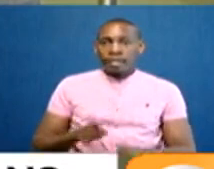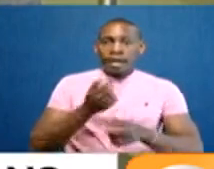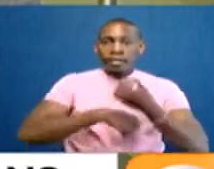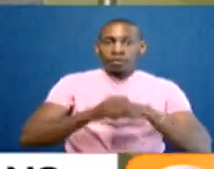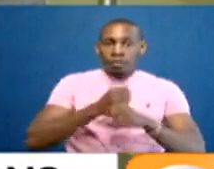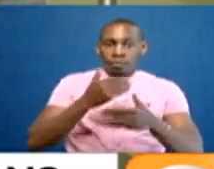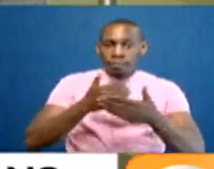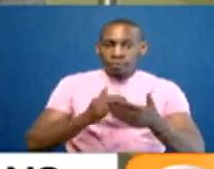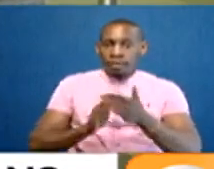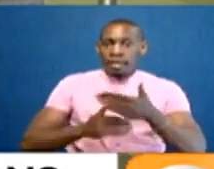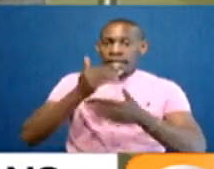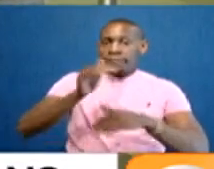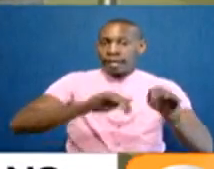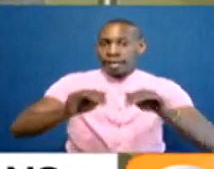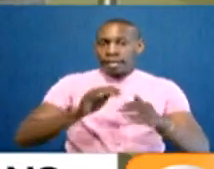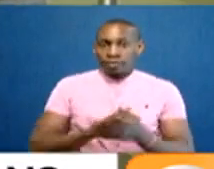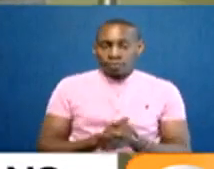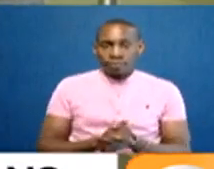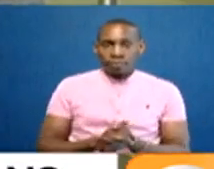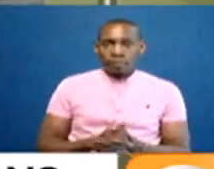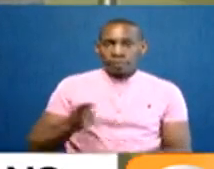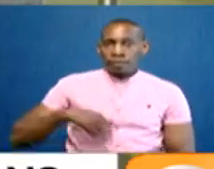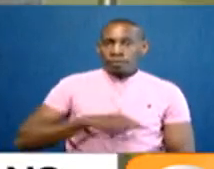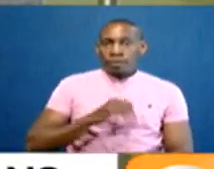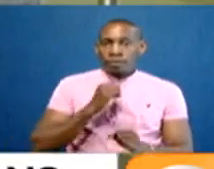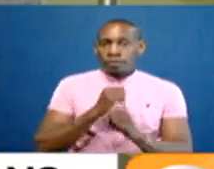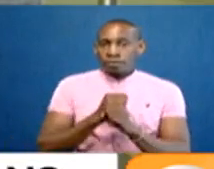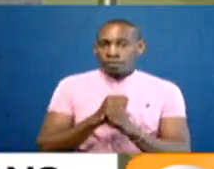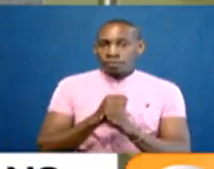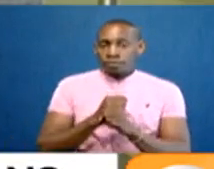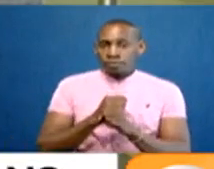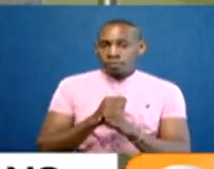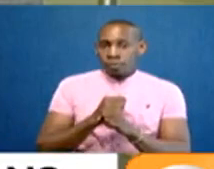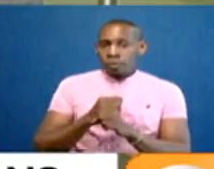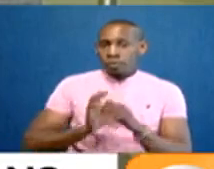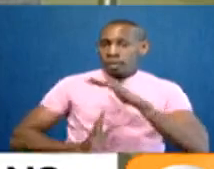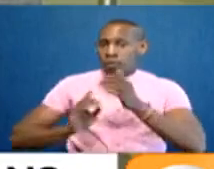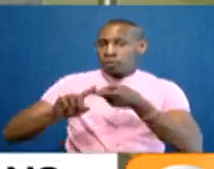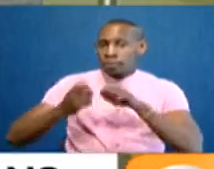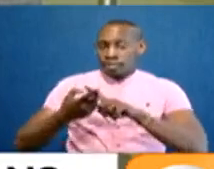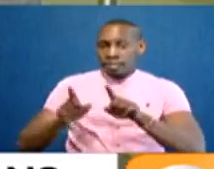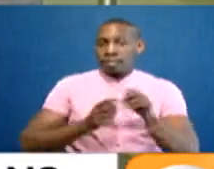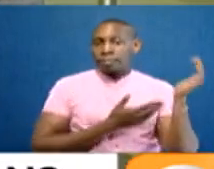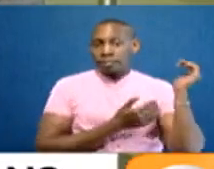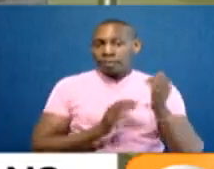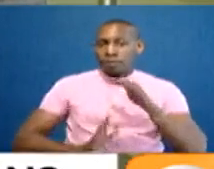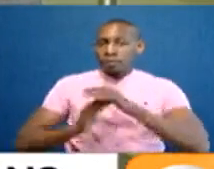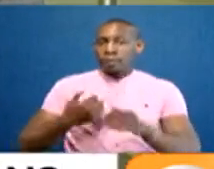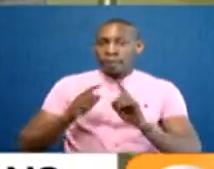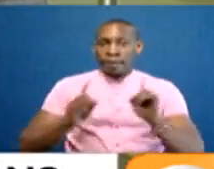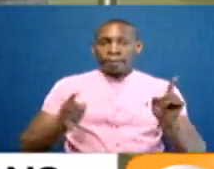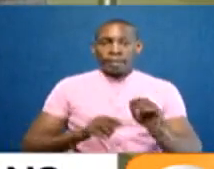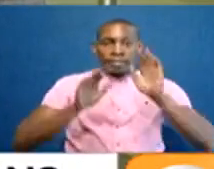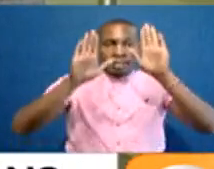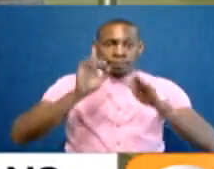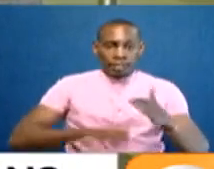pre, during and post-election. Mm-hmm. We are going to hold them, I think, to a very high standard and high set of expectations. Okay. But at the heart of it,